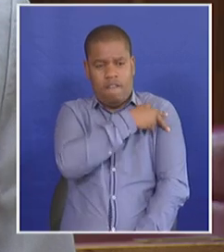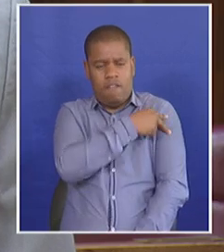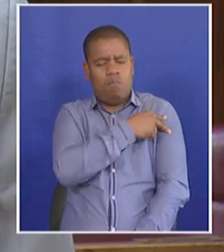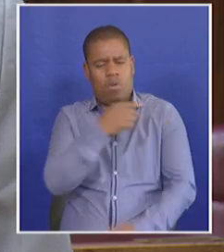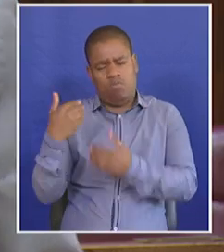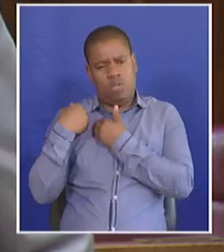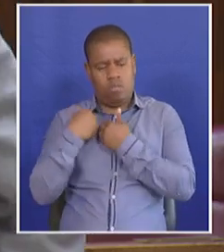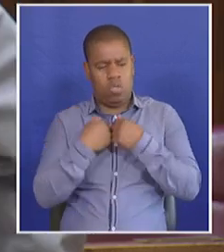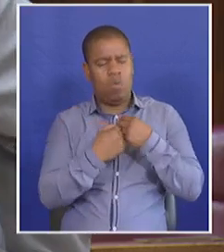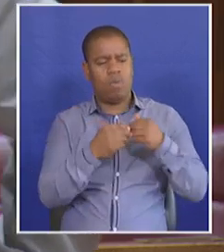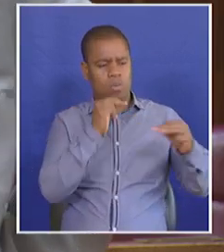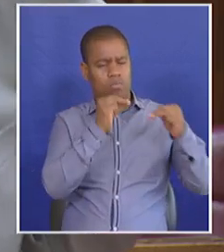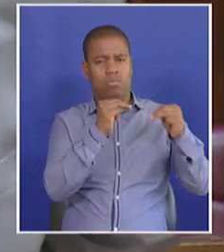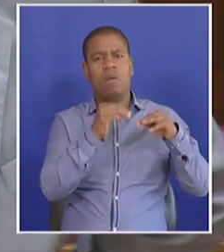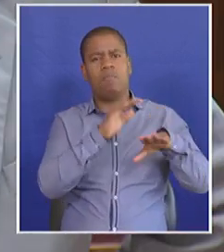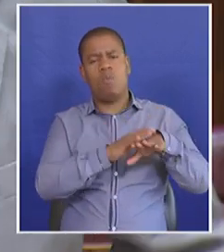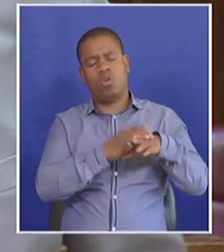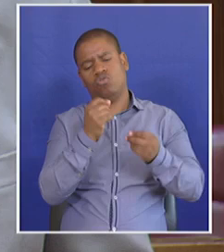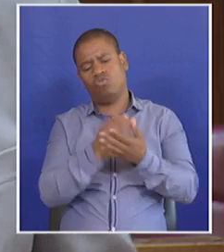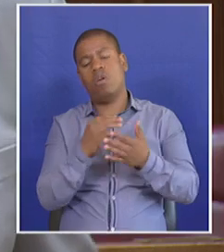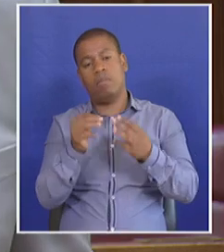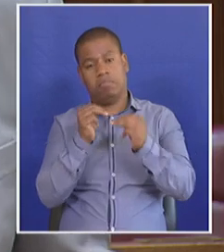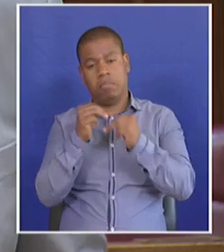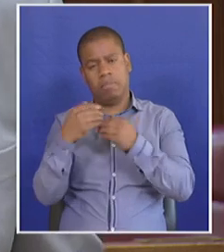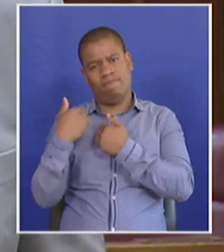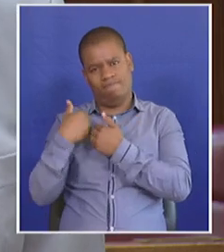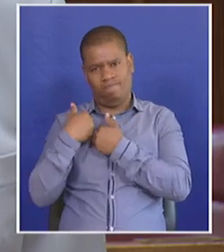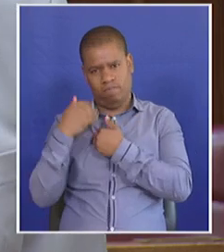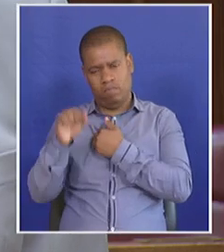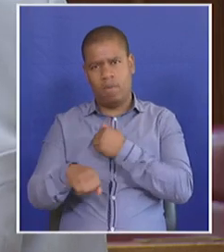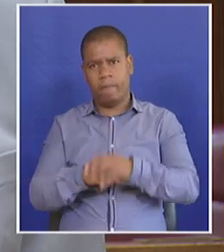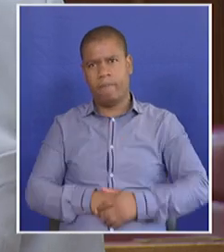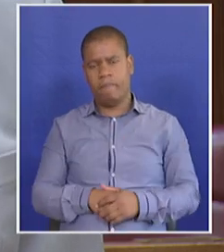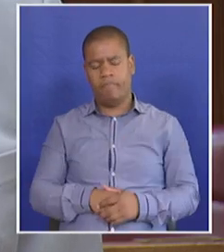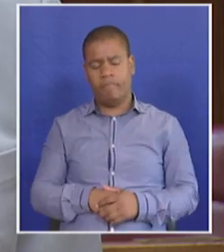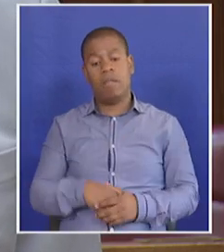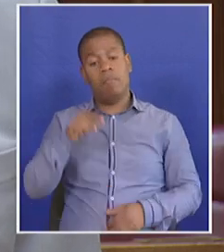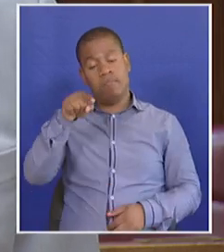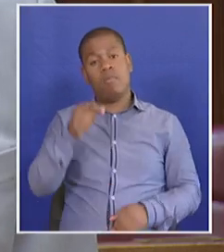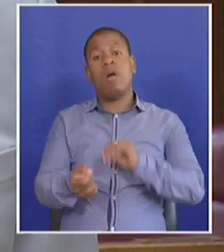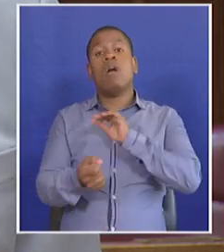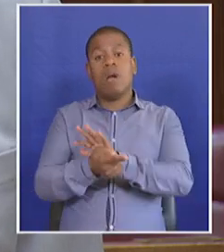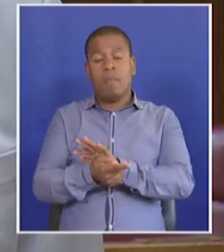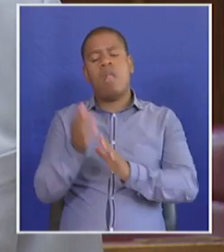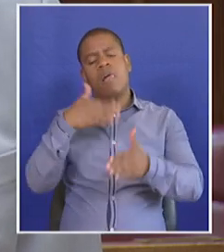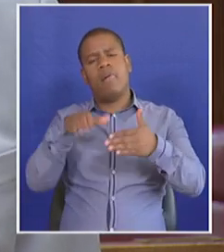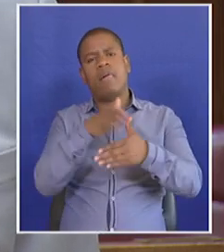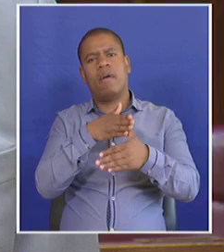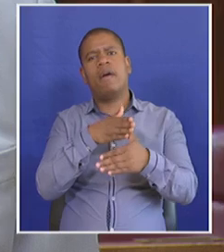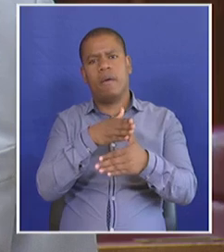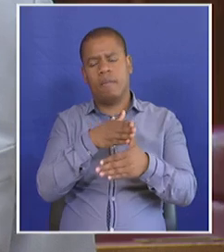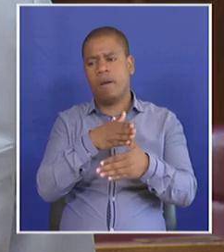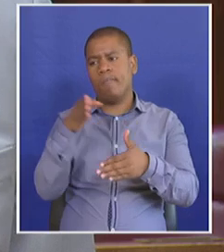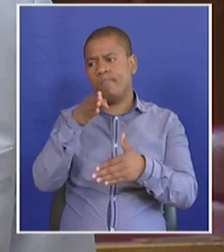is critical in the administration of cases. I therefore wish that this could be of priority of the programs